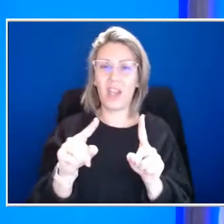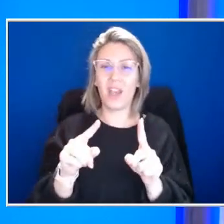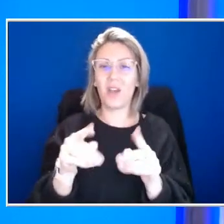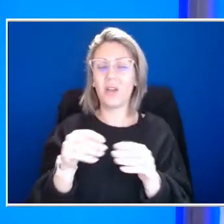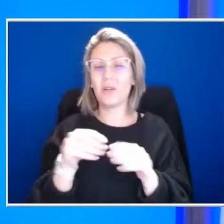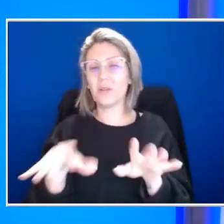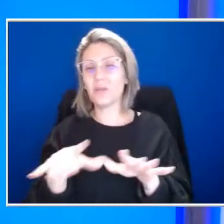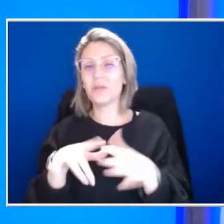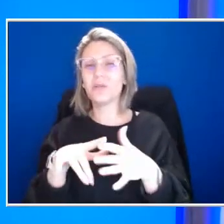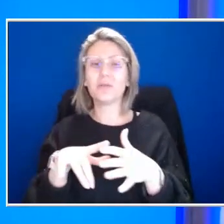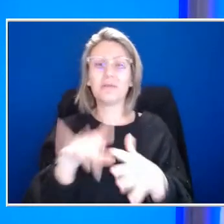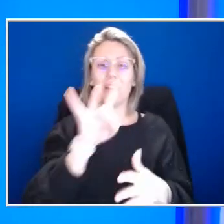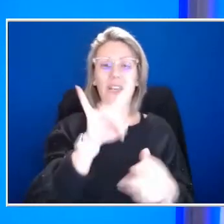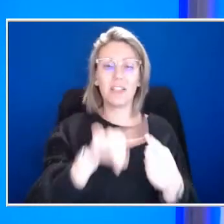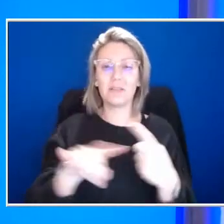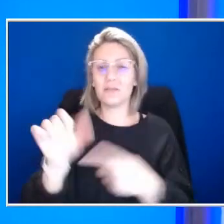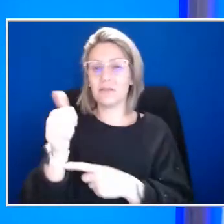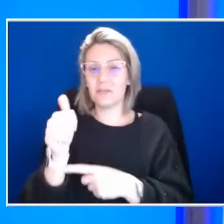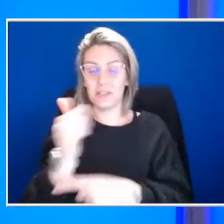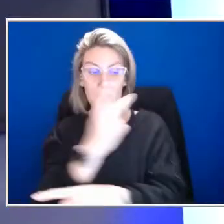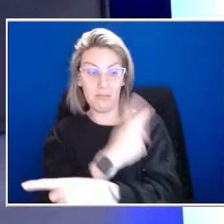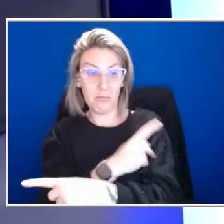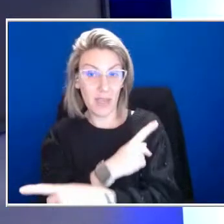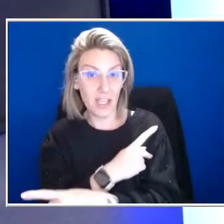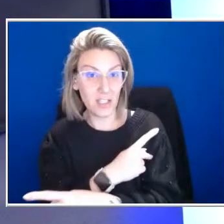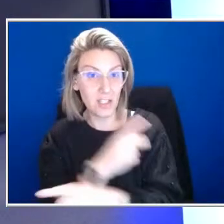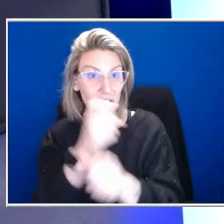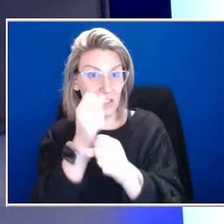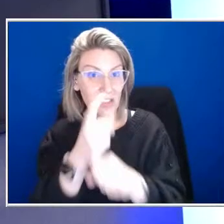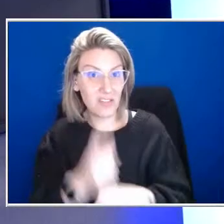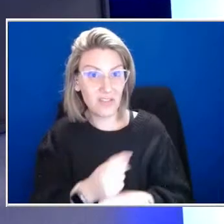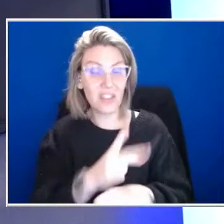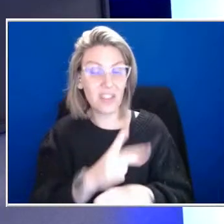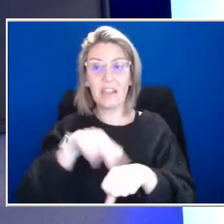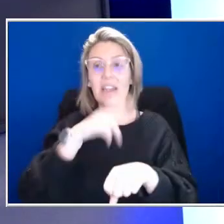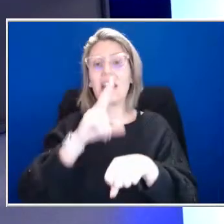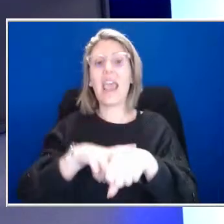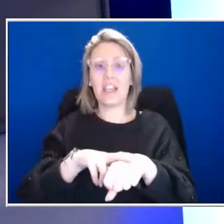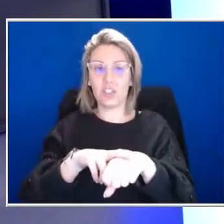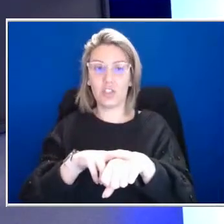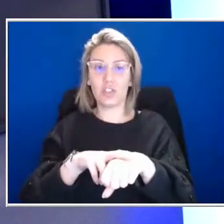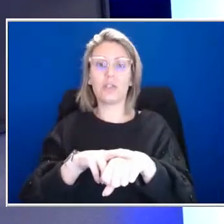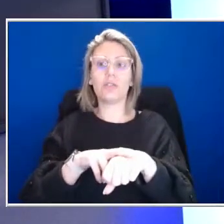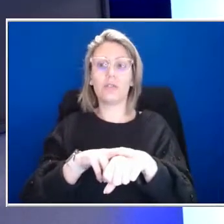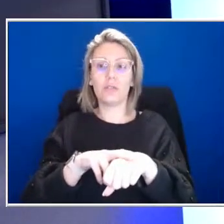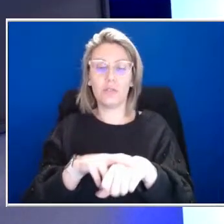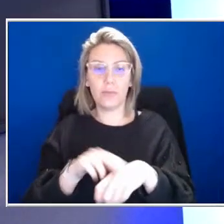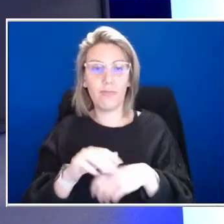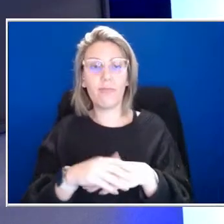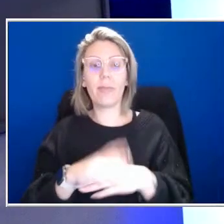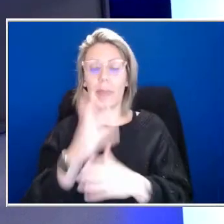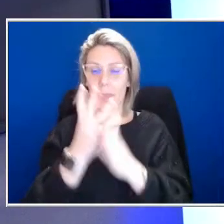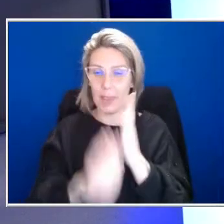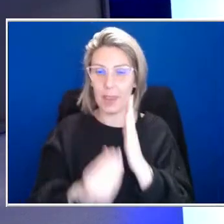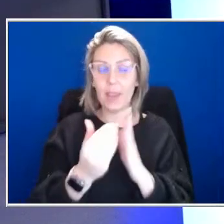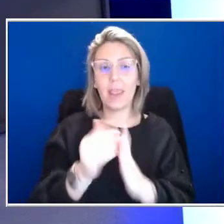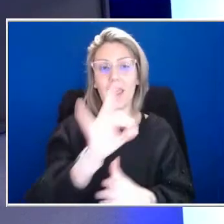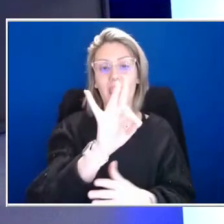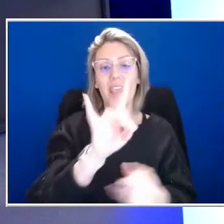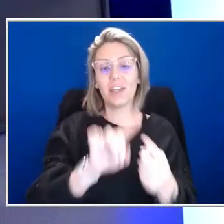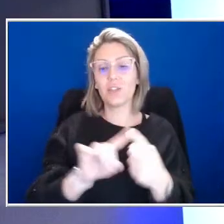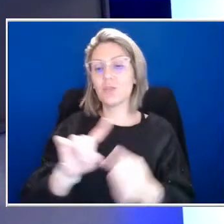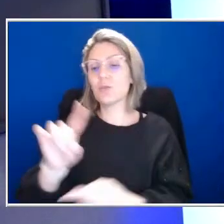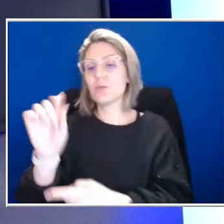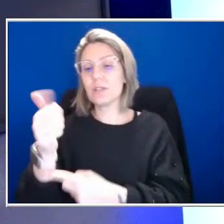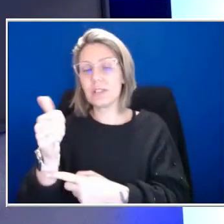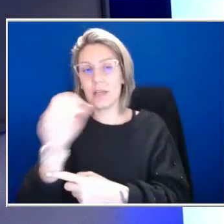year. You repeat that again. You lose nationally. You lose it. Yeah, you lose 8 to 10% of patients nationally die